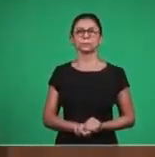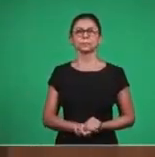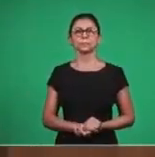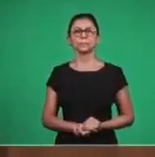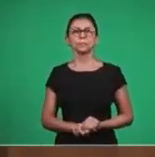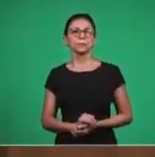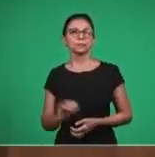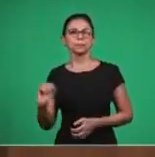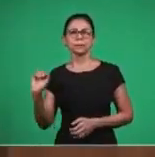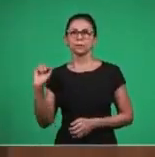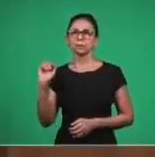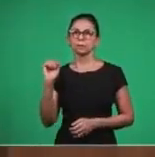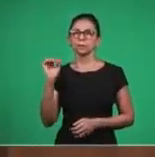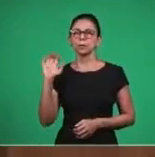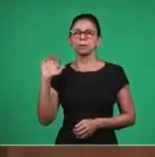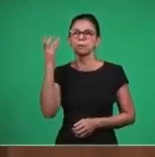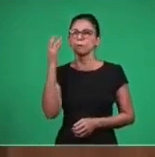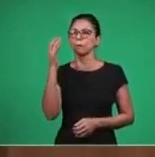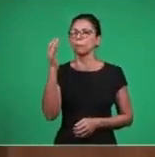find